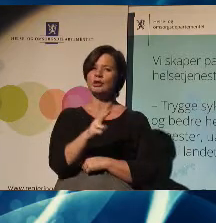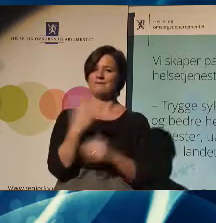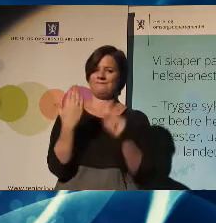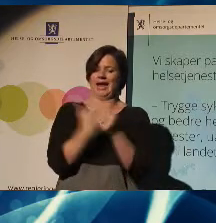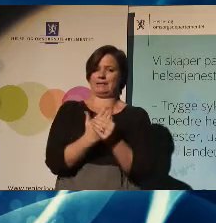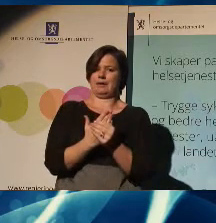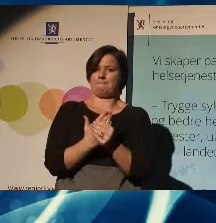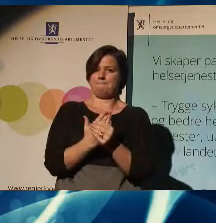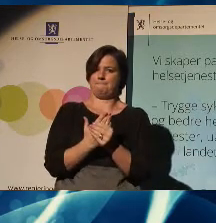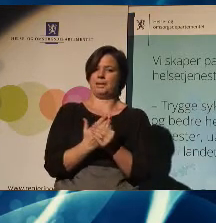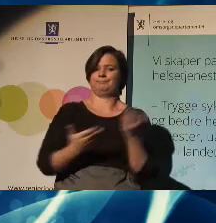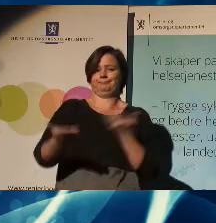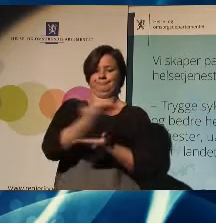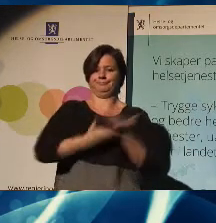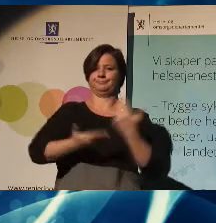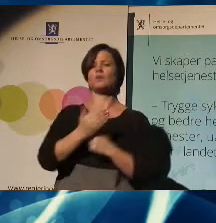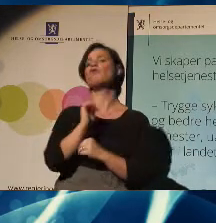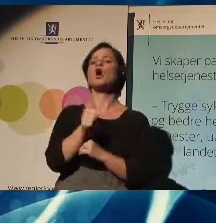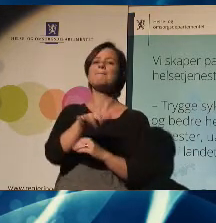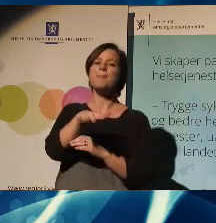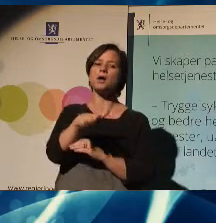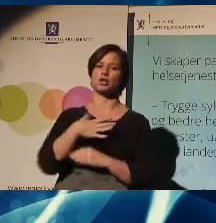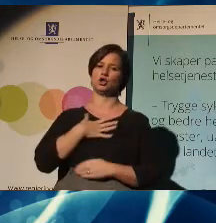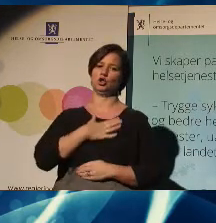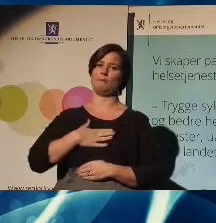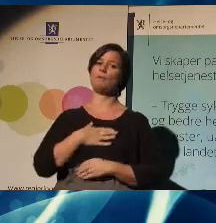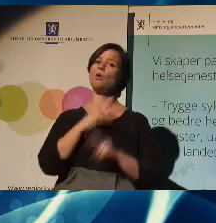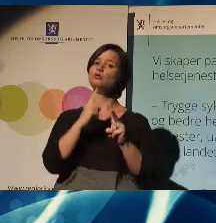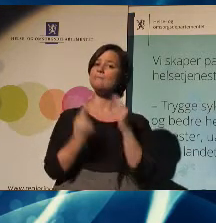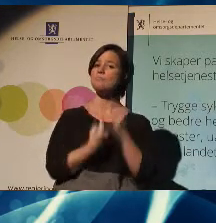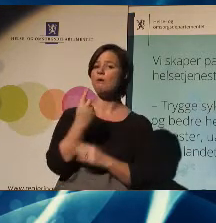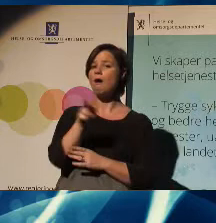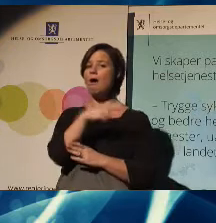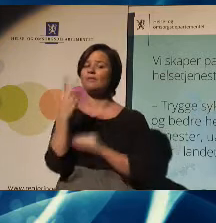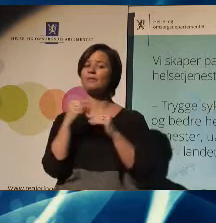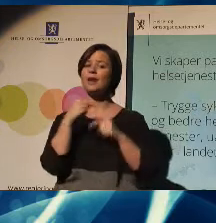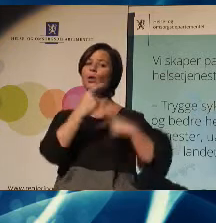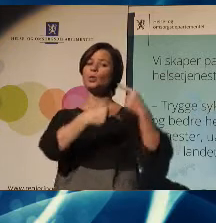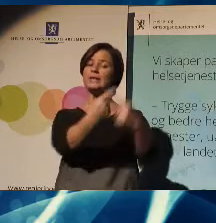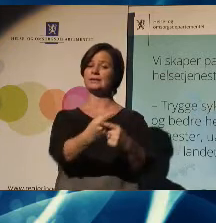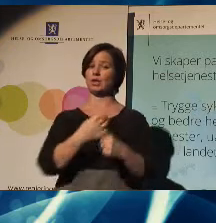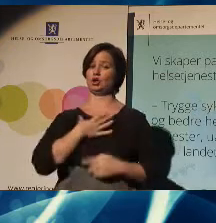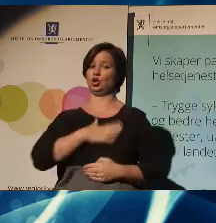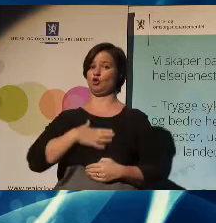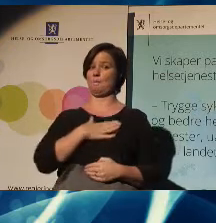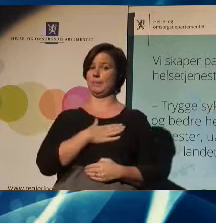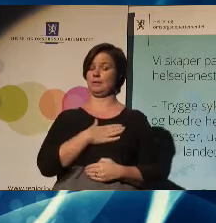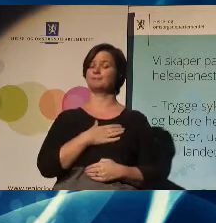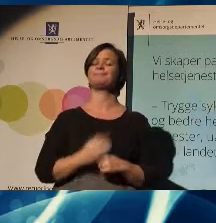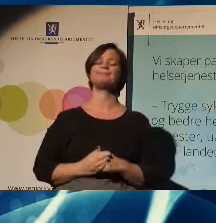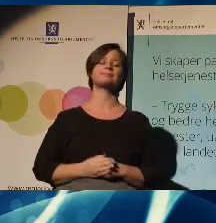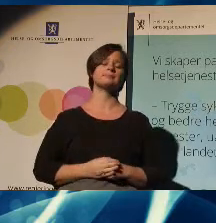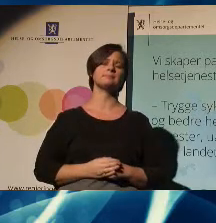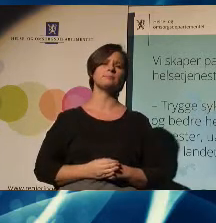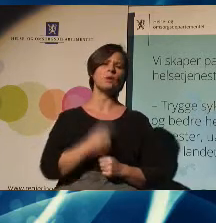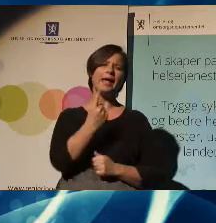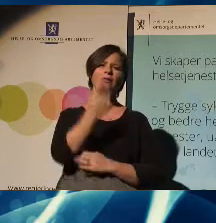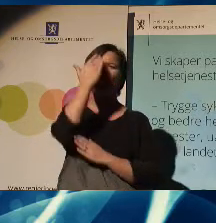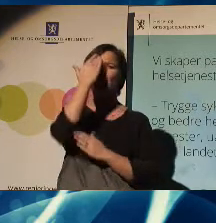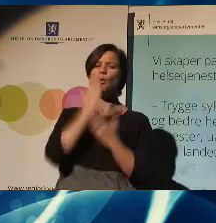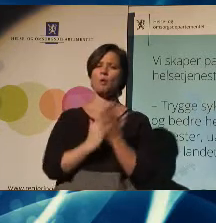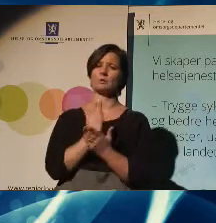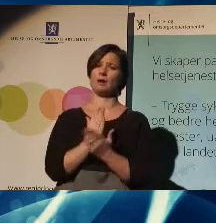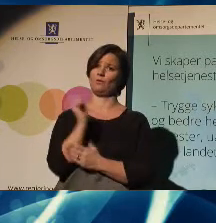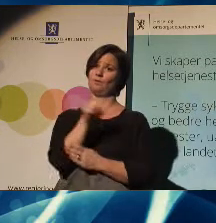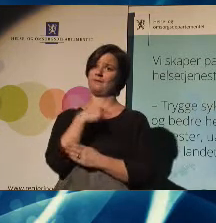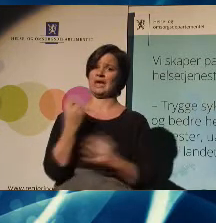partnership for Parkinson's disease and hopefully for other chronic conditions as well. And I think one of the main reasons we are